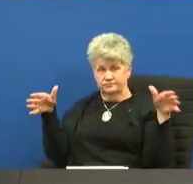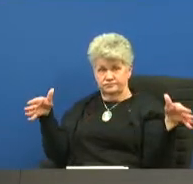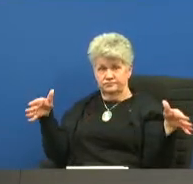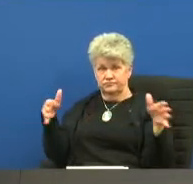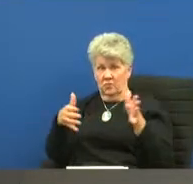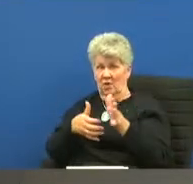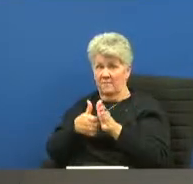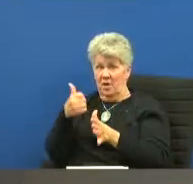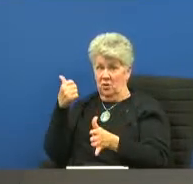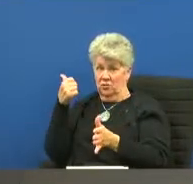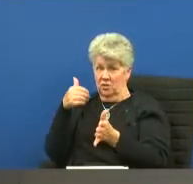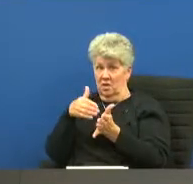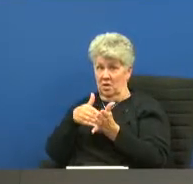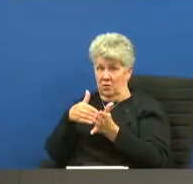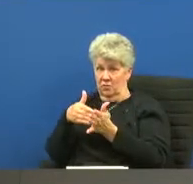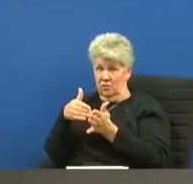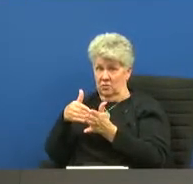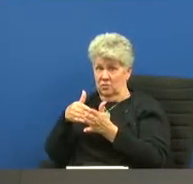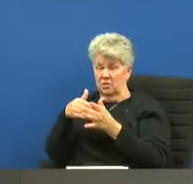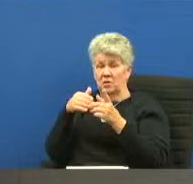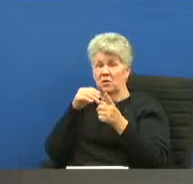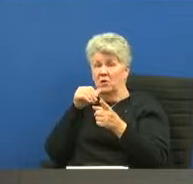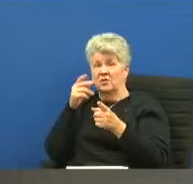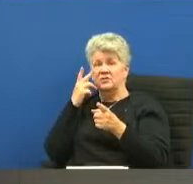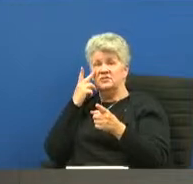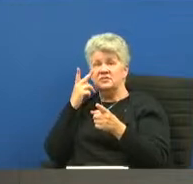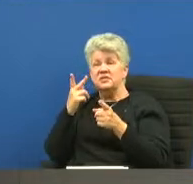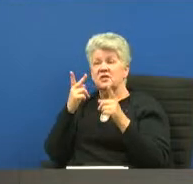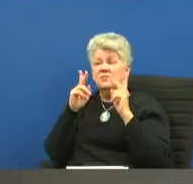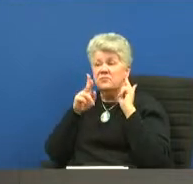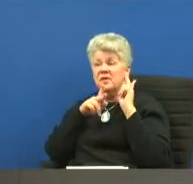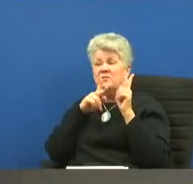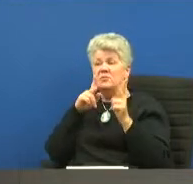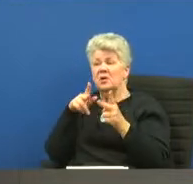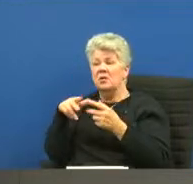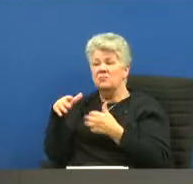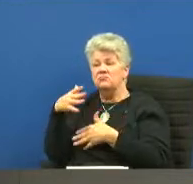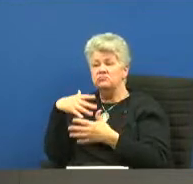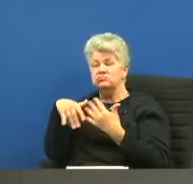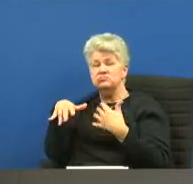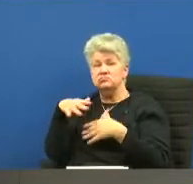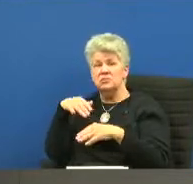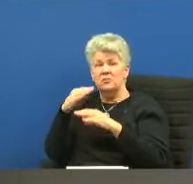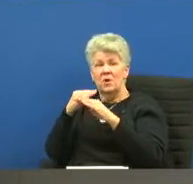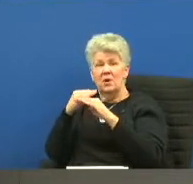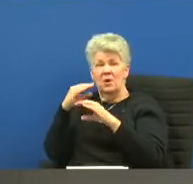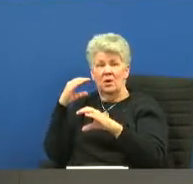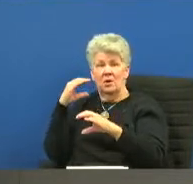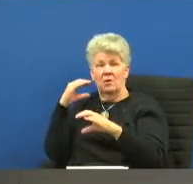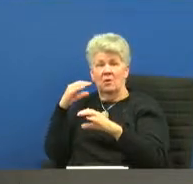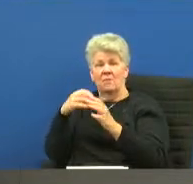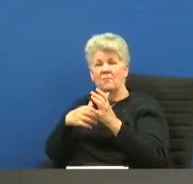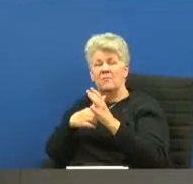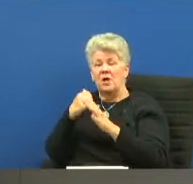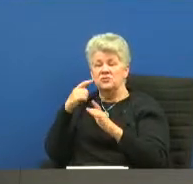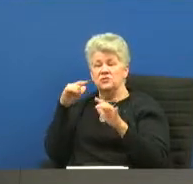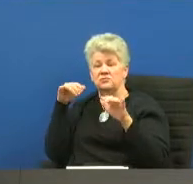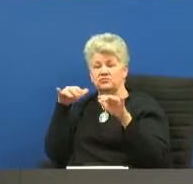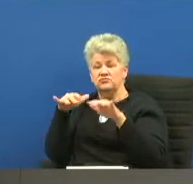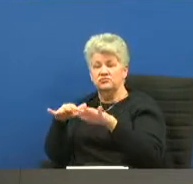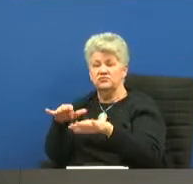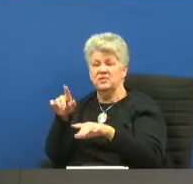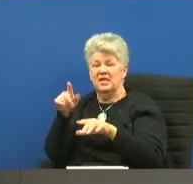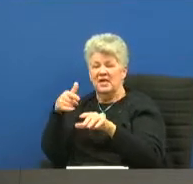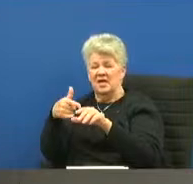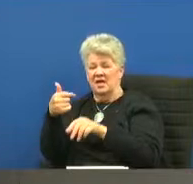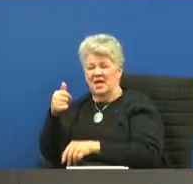Most often, you don't see the people hanging out in front of the mobile homes. They are across the street at that Exxon.